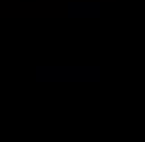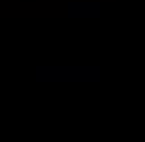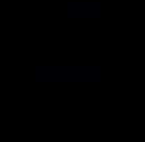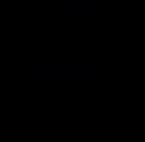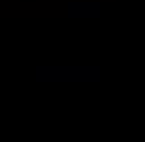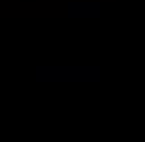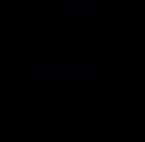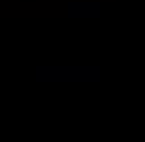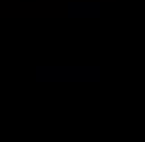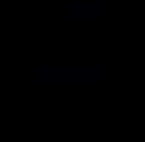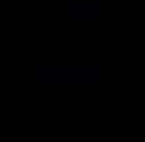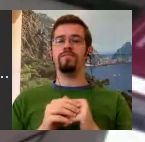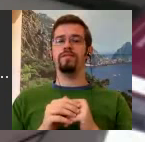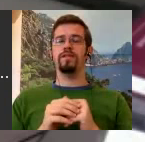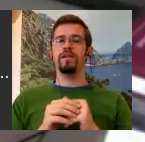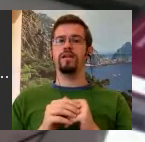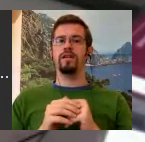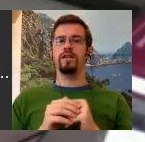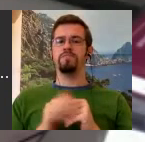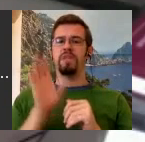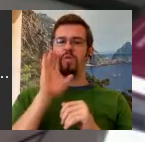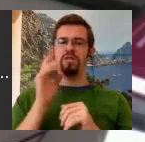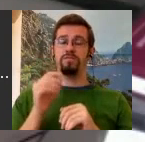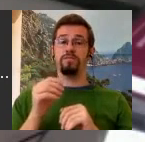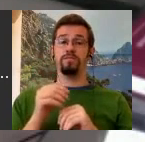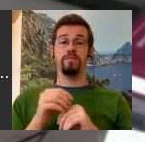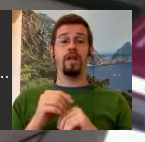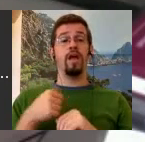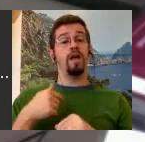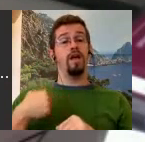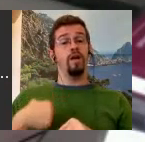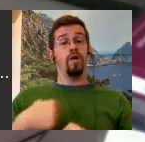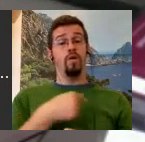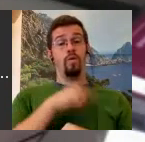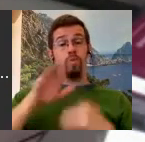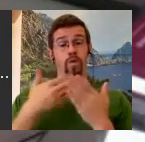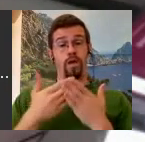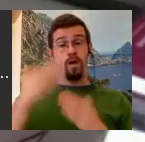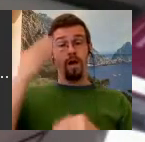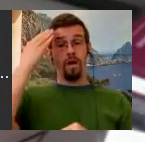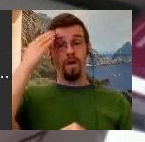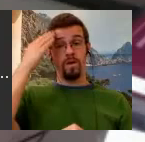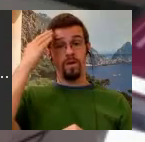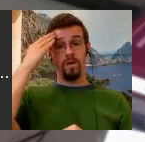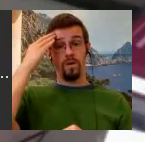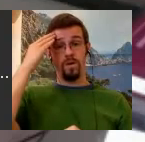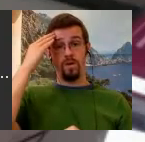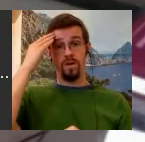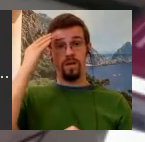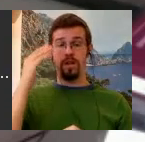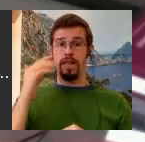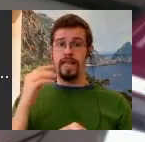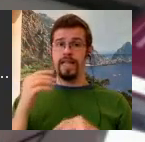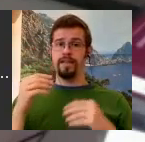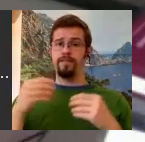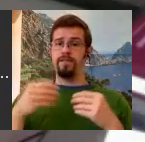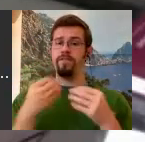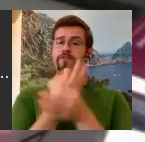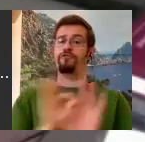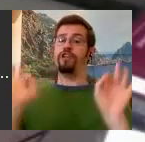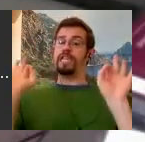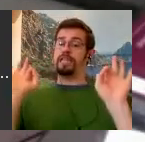I'll come back to me for just 1 minute. We all know that freedom of thinking is what makes beautiful ideas